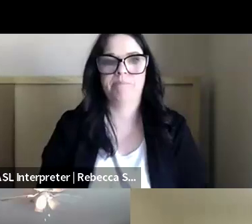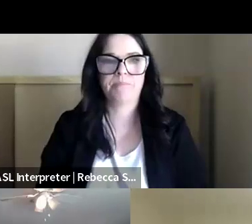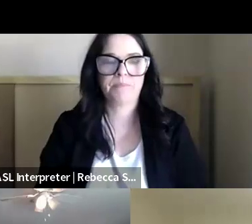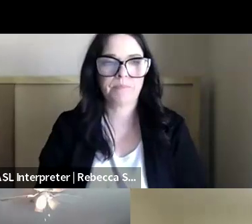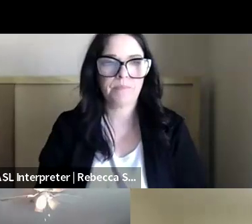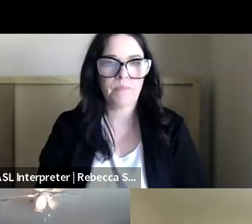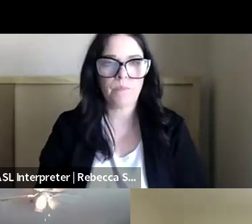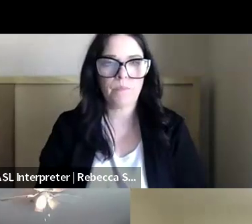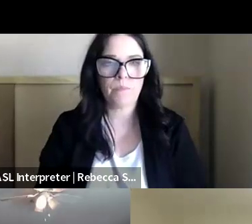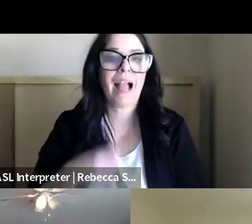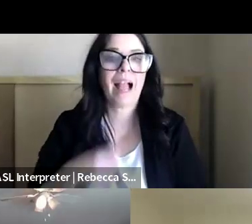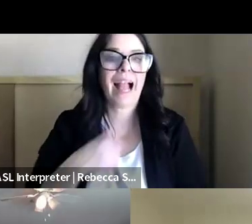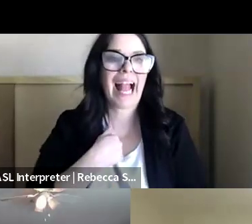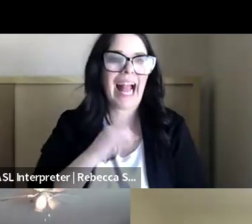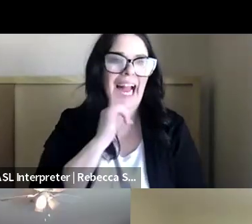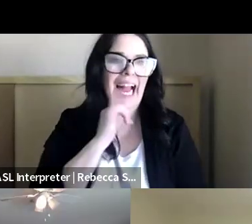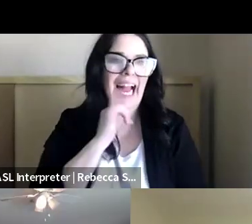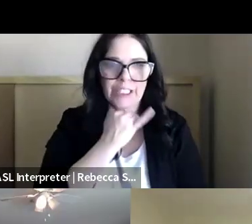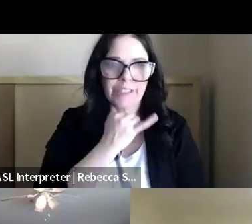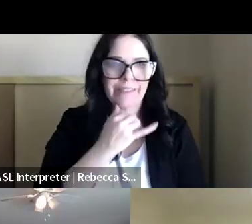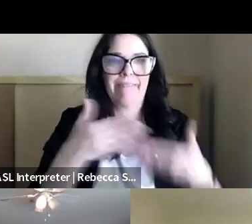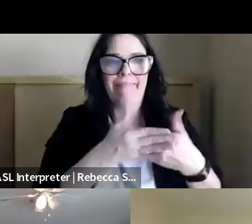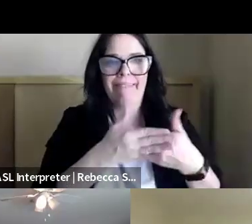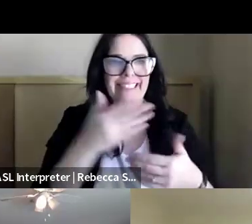And I accidentally left section 5 slide in there.